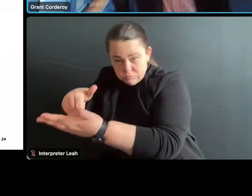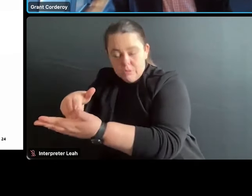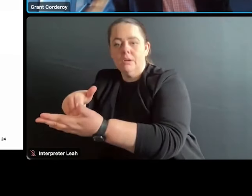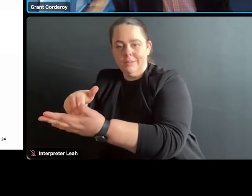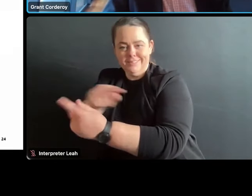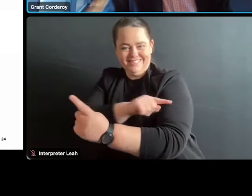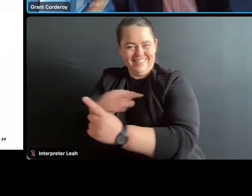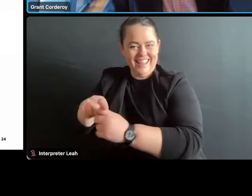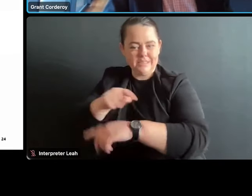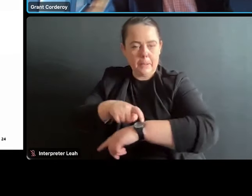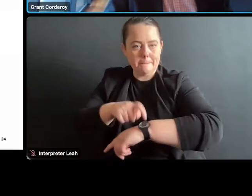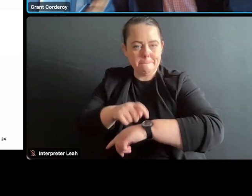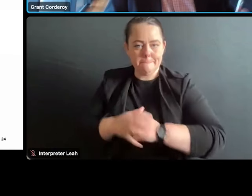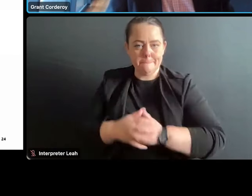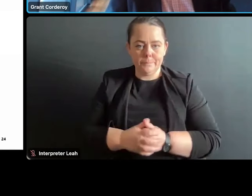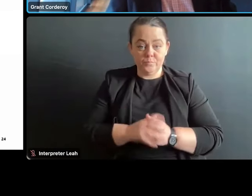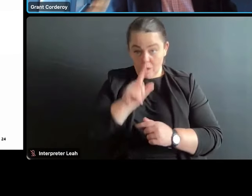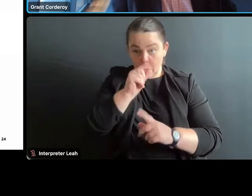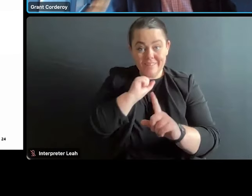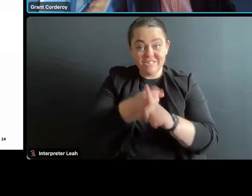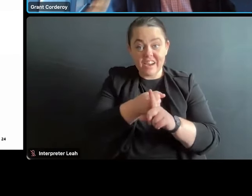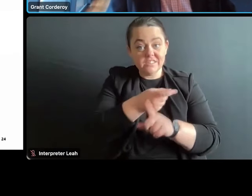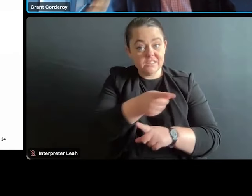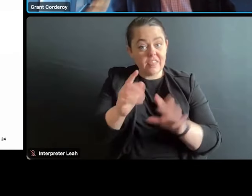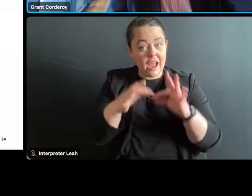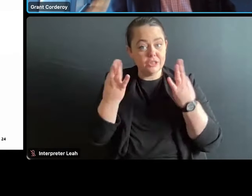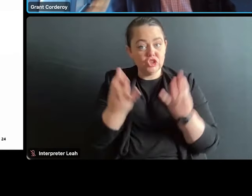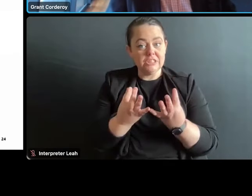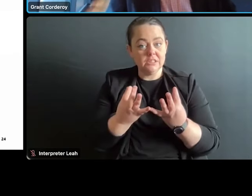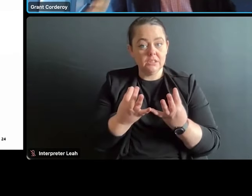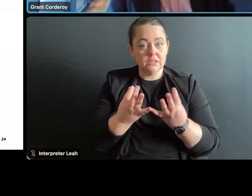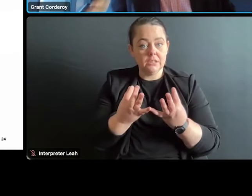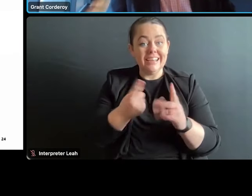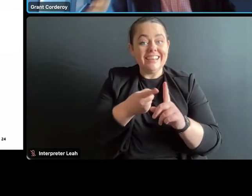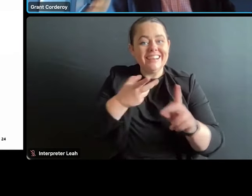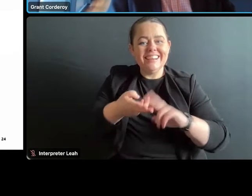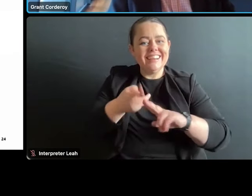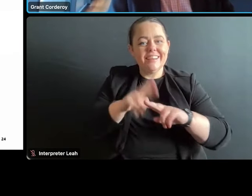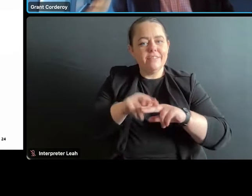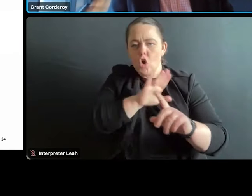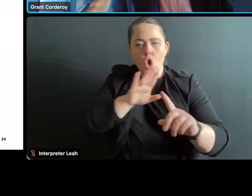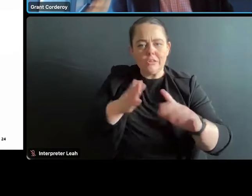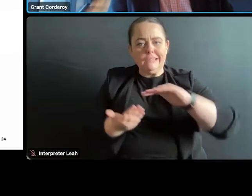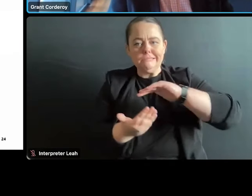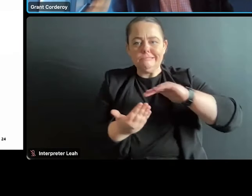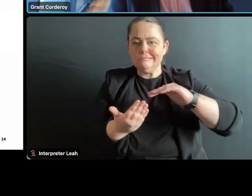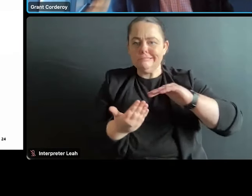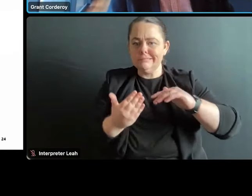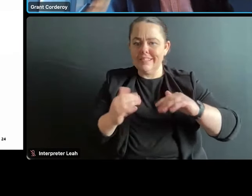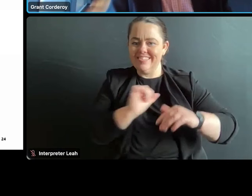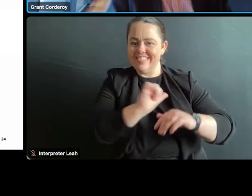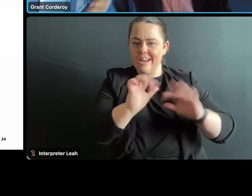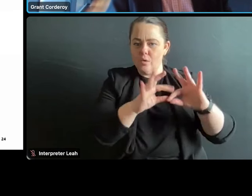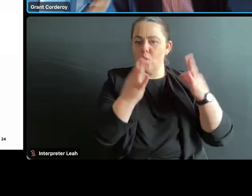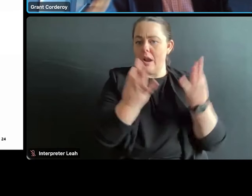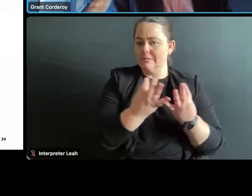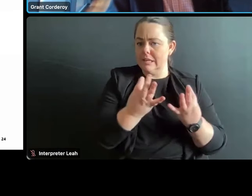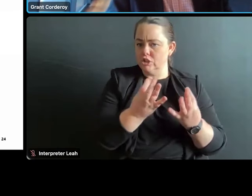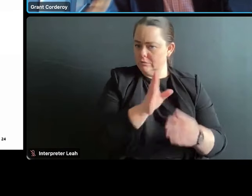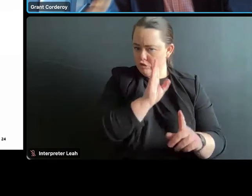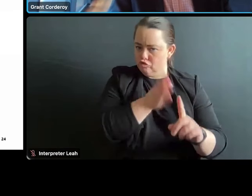on the payroll. So, for example, you might have a contractor, a personal contractor who's got an AVN, and if